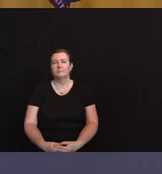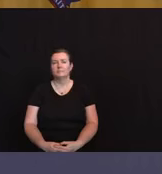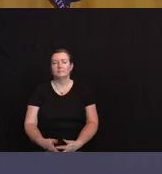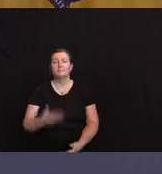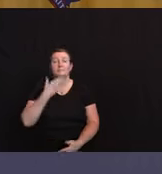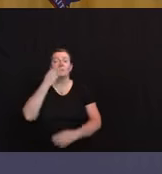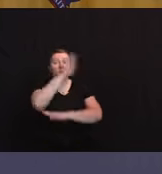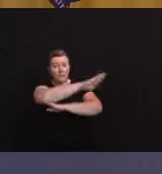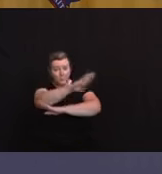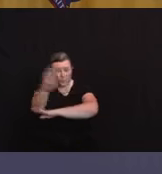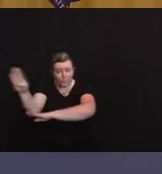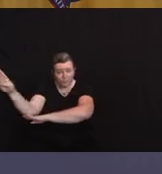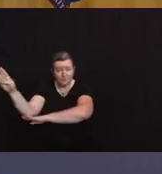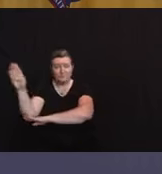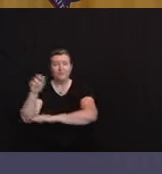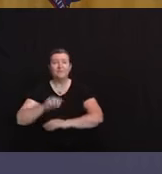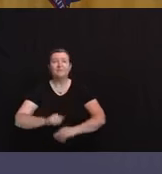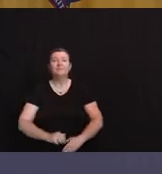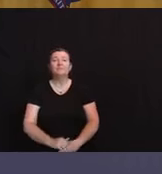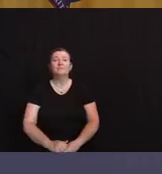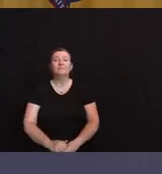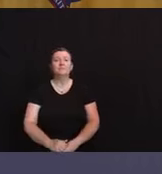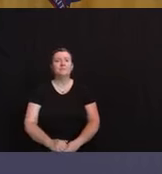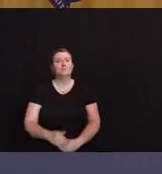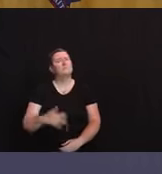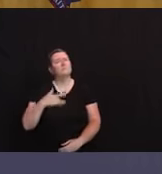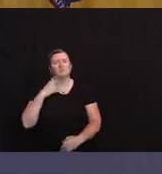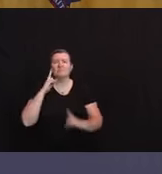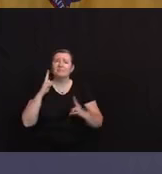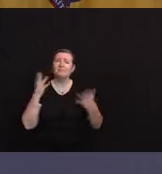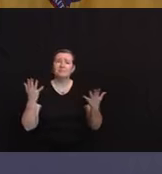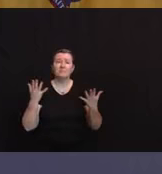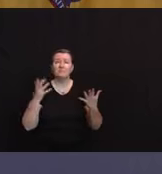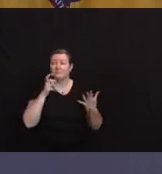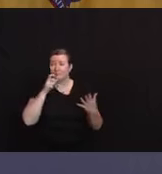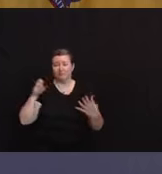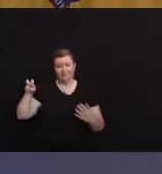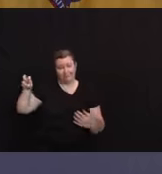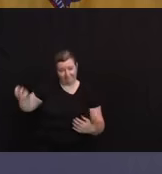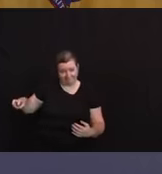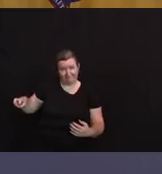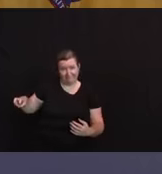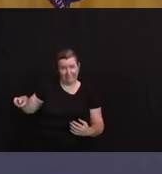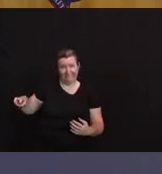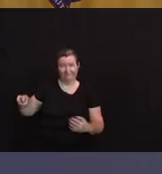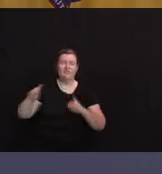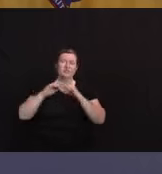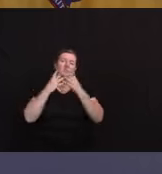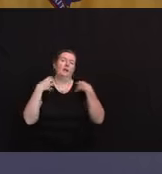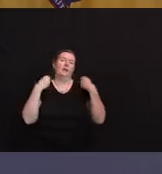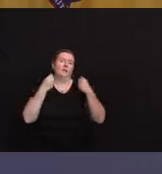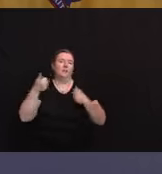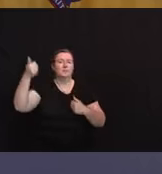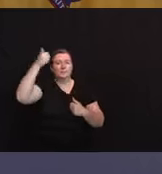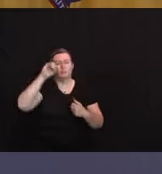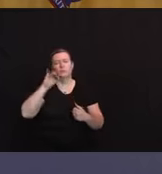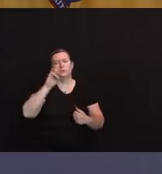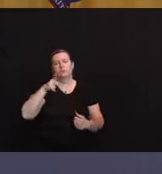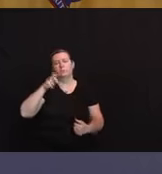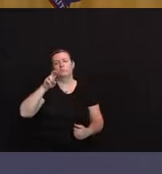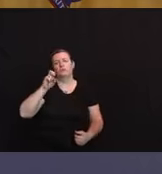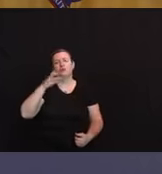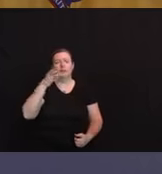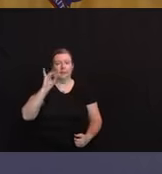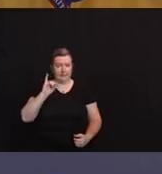Good afternoon. I'm honored to be joined by the woman who needs no introduction. To my right, the Commissioner of the Department of Health, Judy Persichilli. To